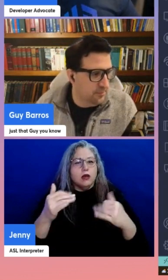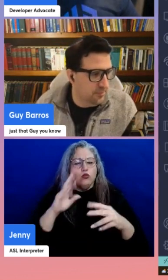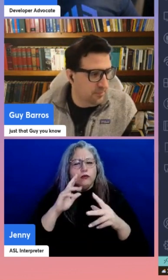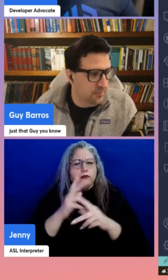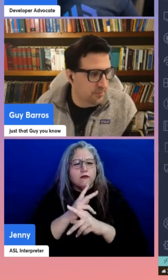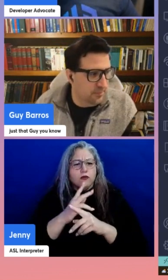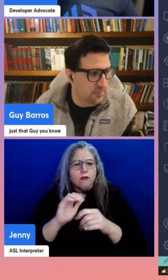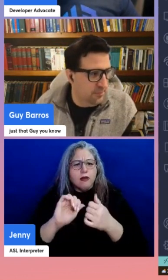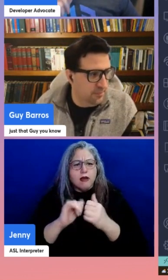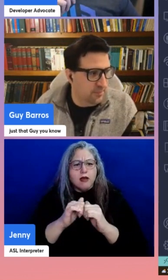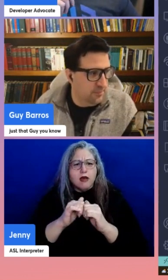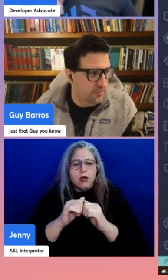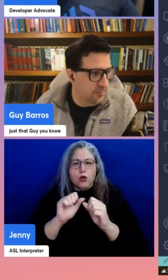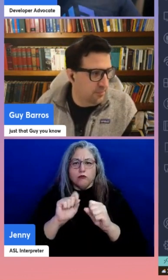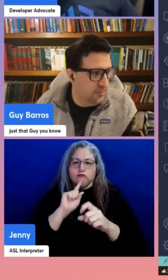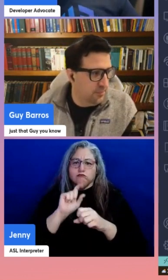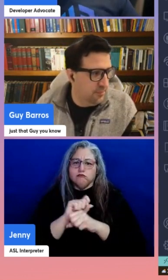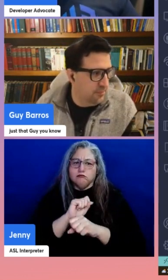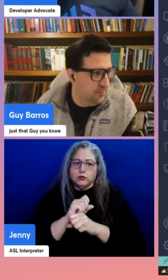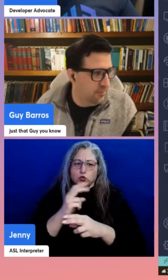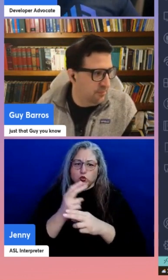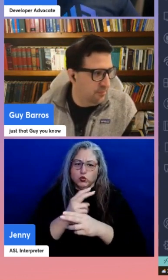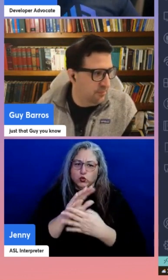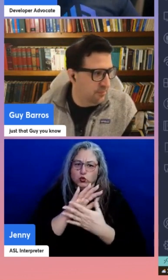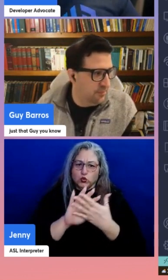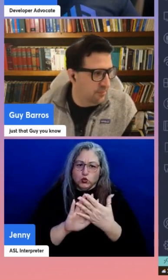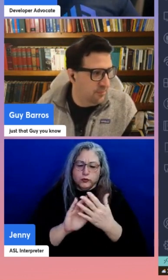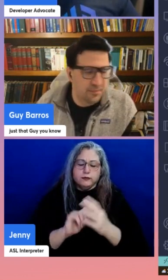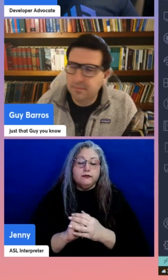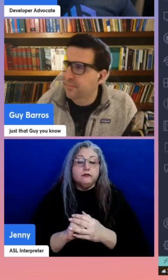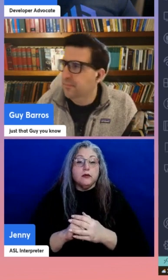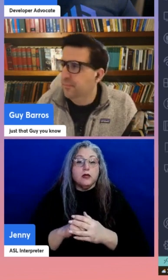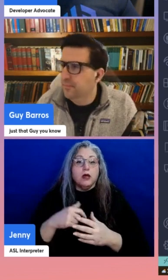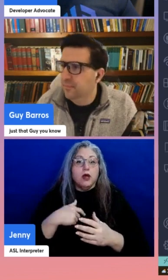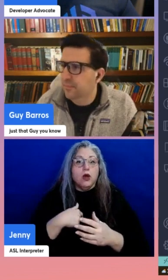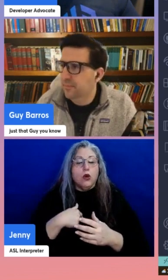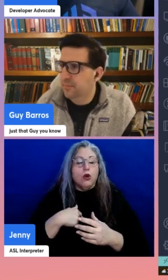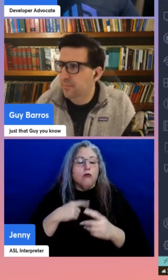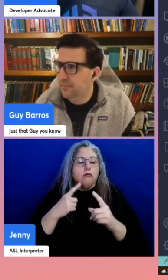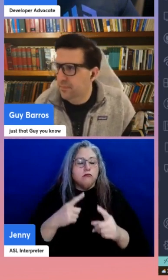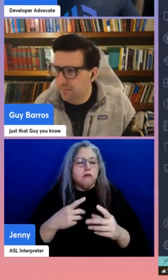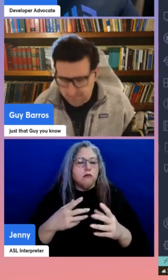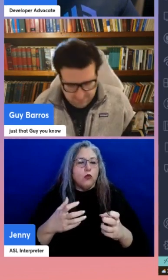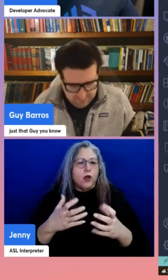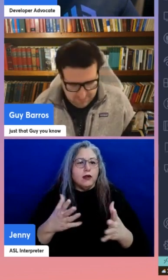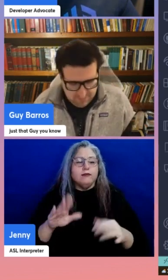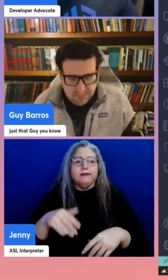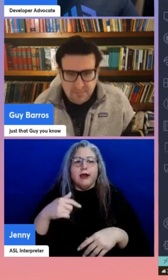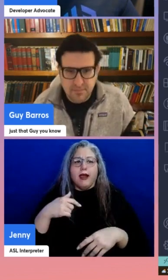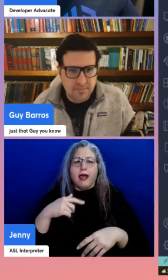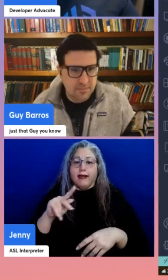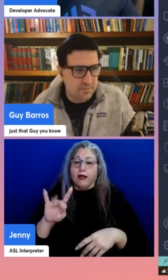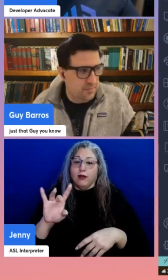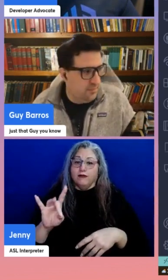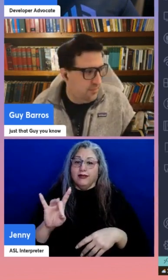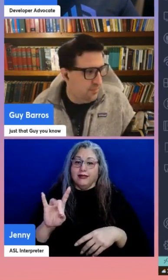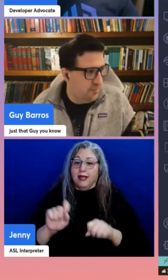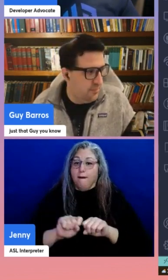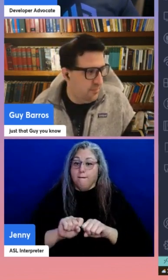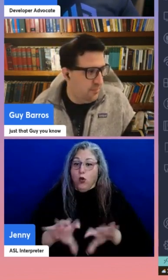can actually use these things. So what we kind of want to do is, I've got a Kubernetes deployment